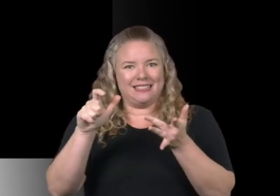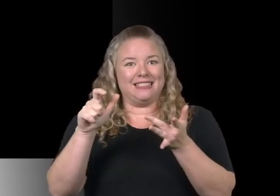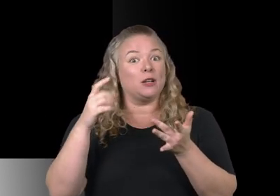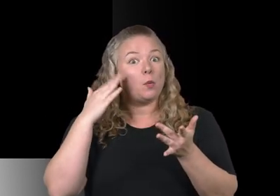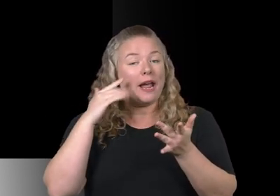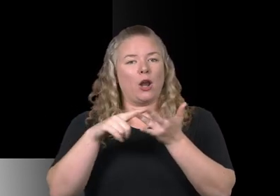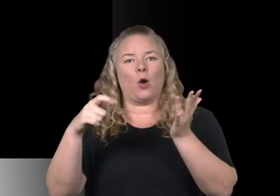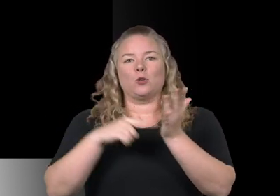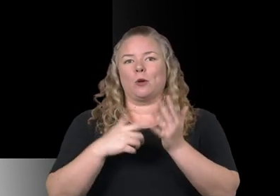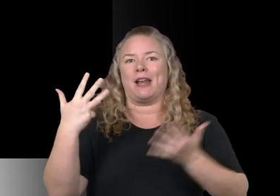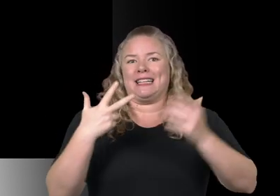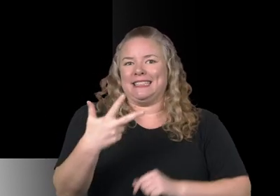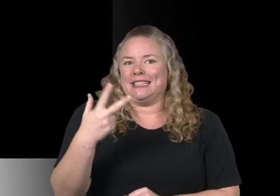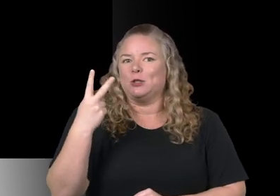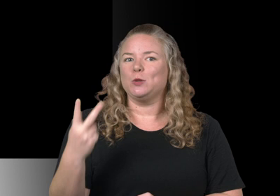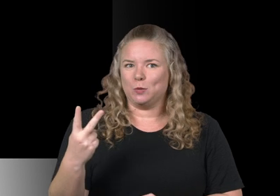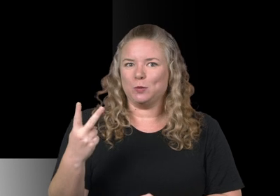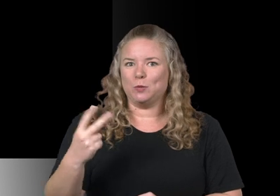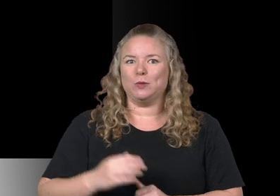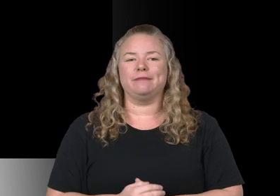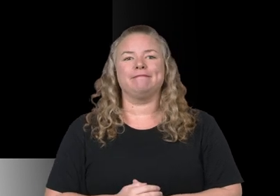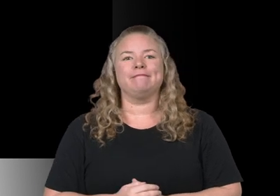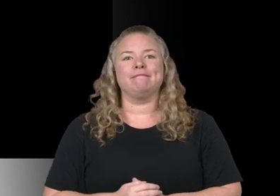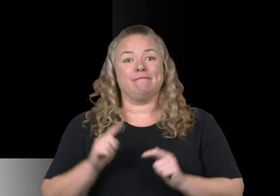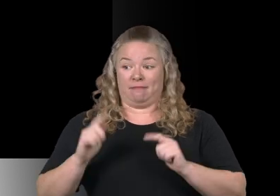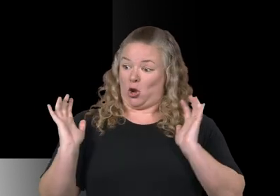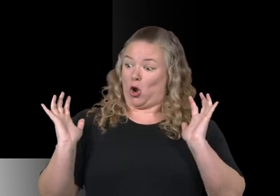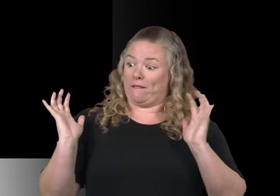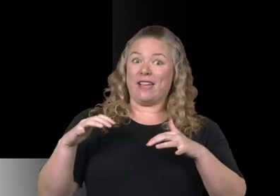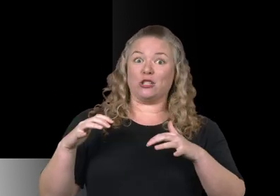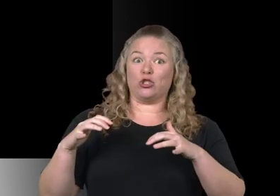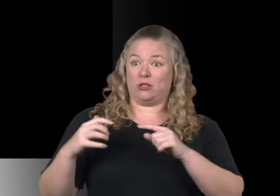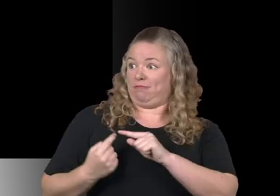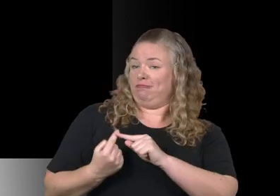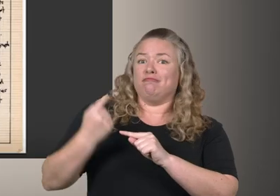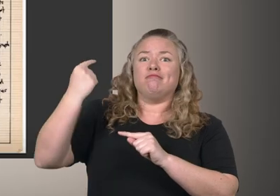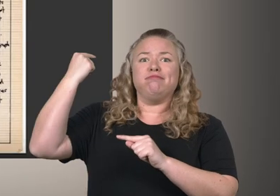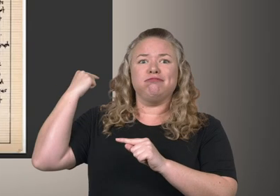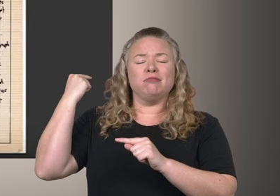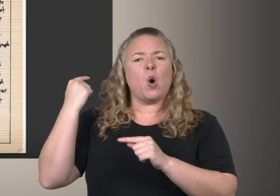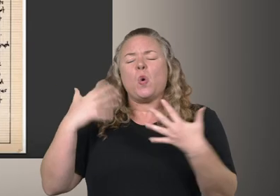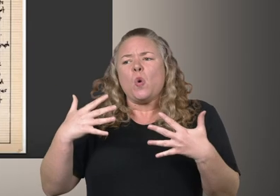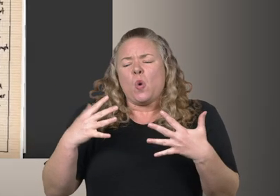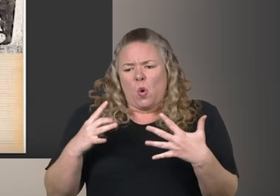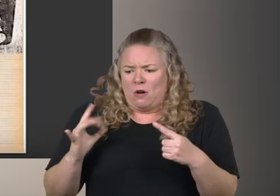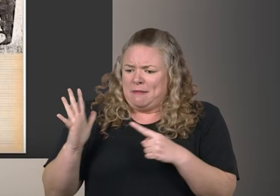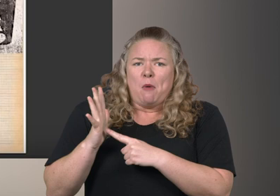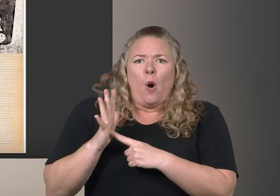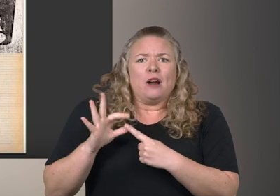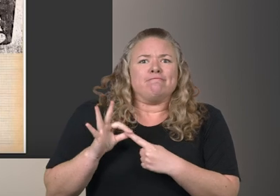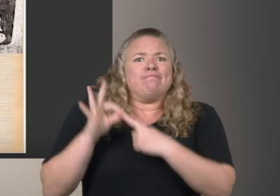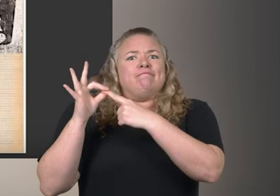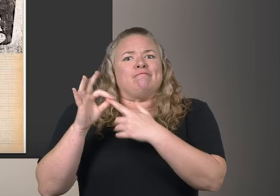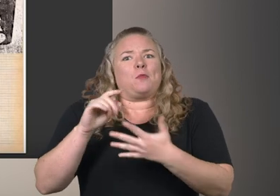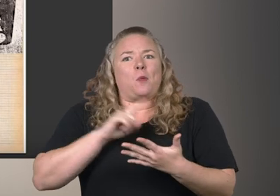staged at Wolverhampton Polytechnic in October 1982. That convention was a significant